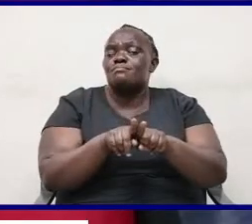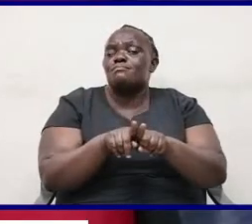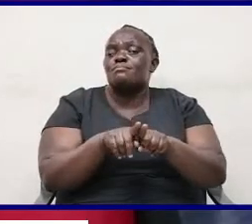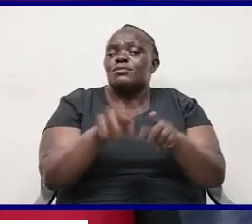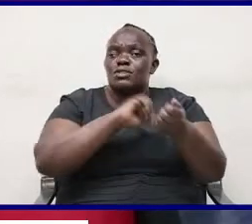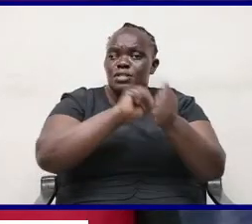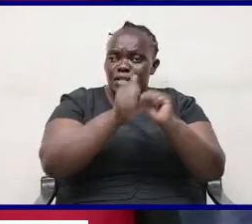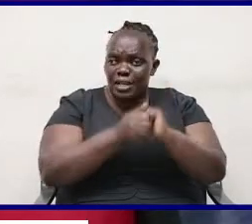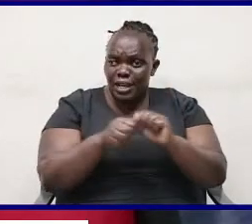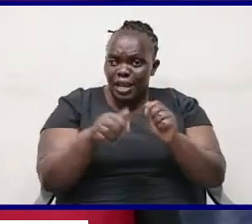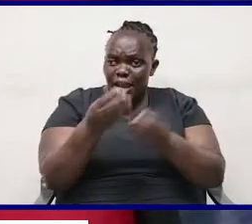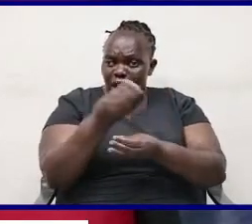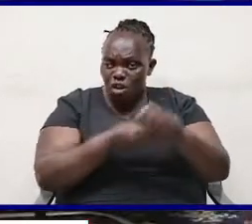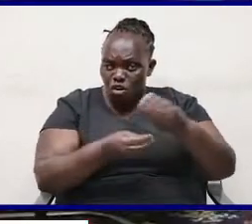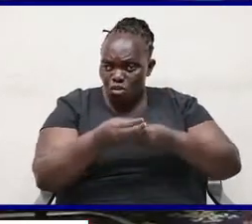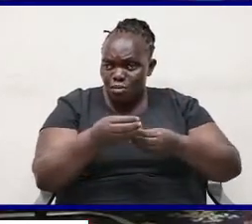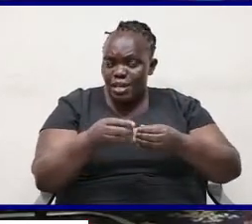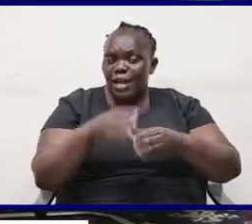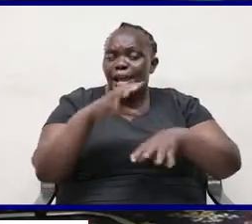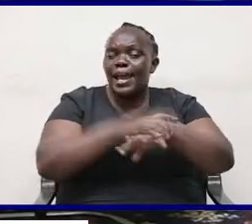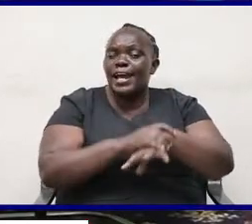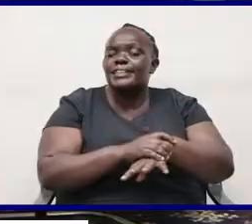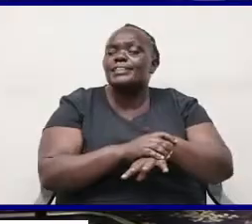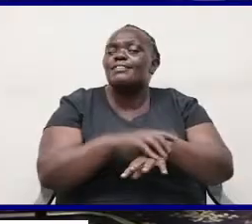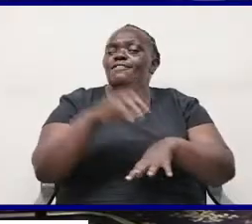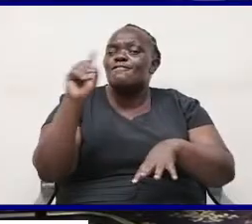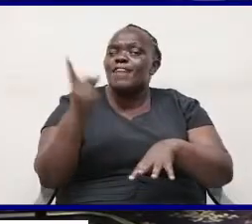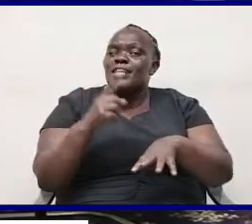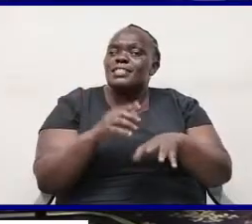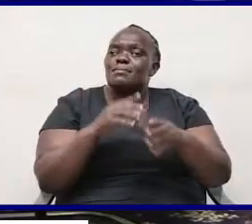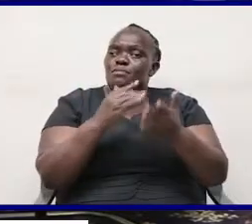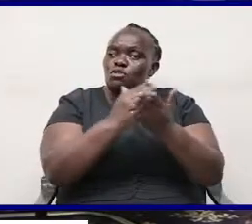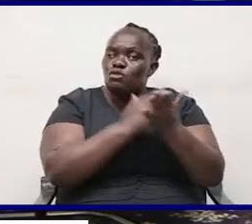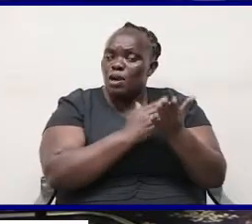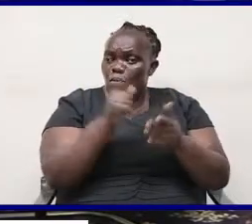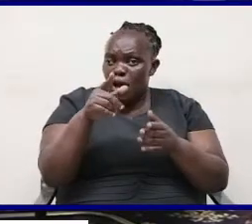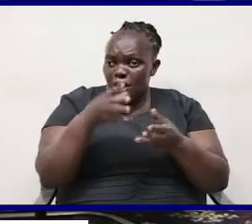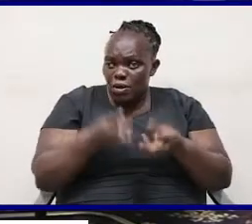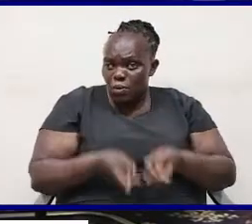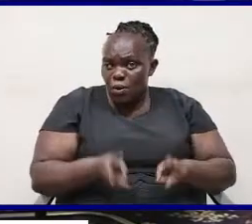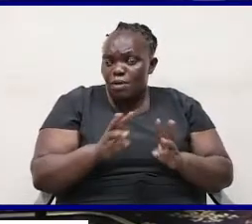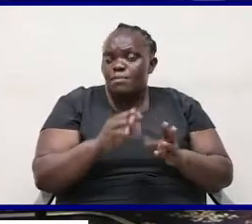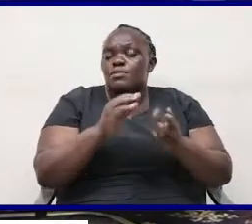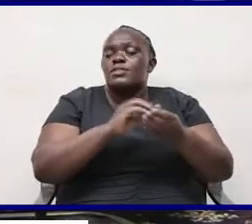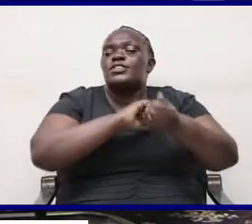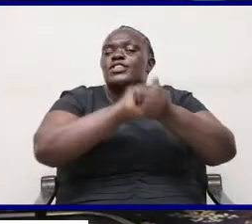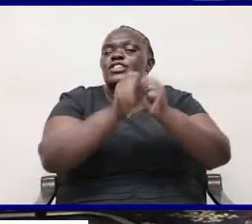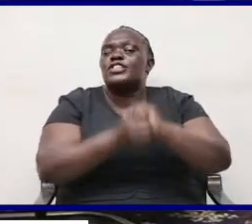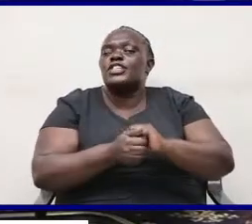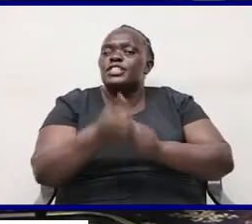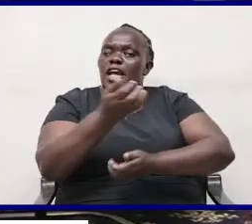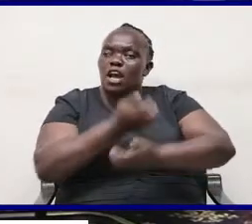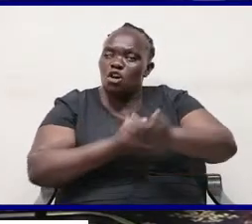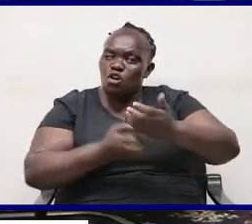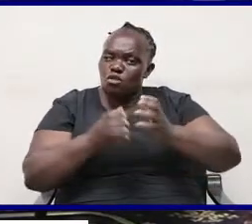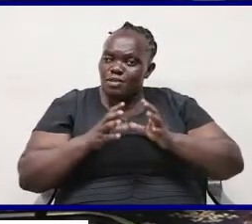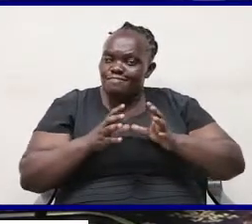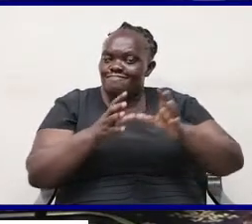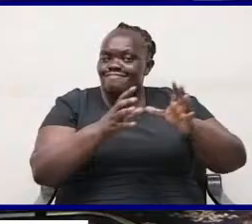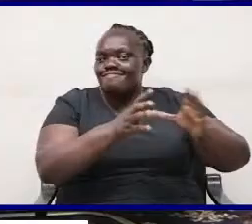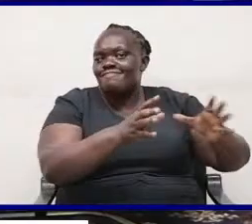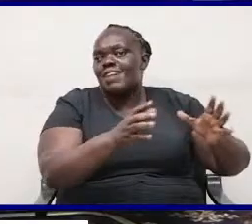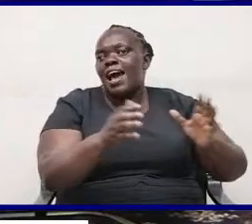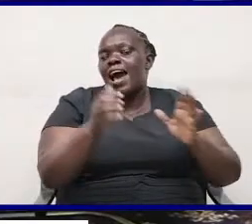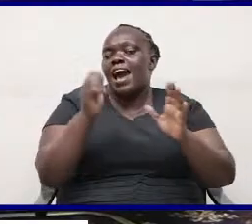transform this economy to get it to the first world level? And one way of transforming that economy is actually pushing the